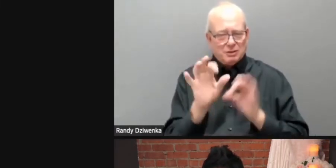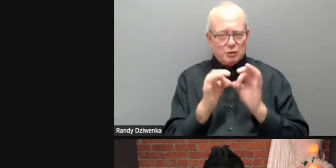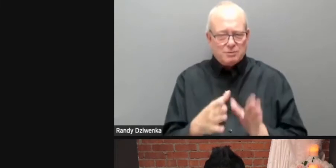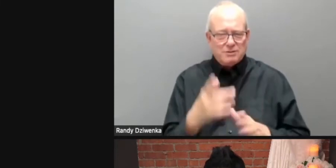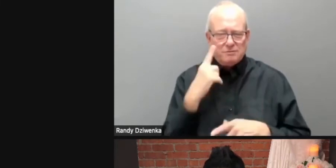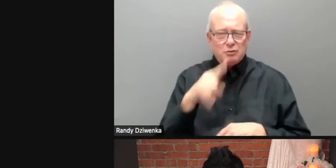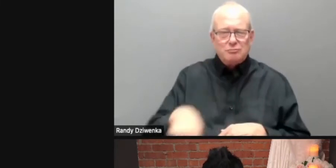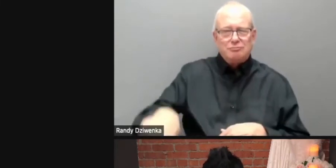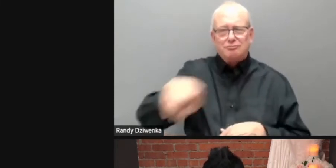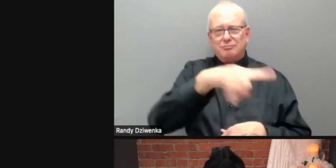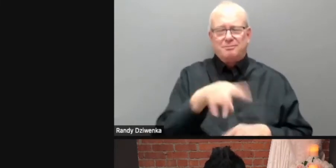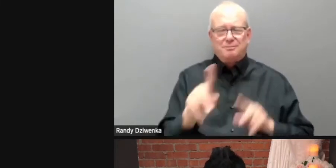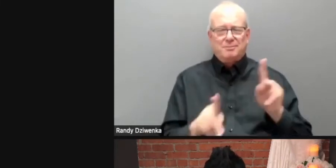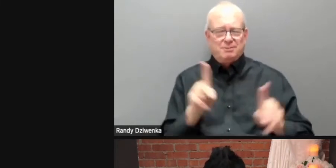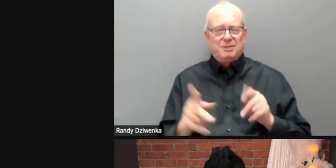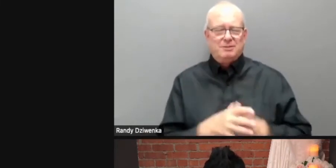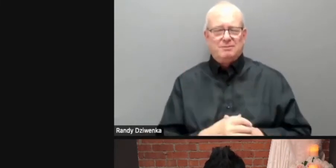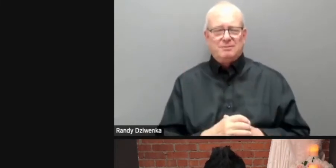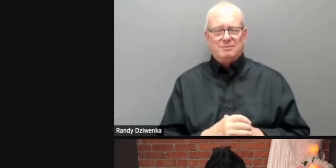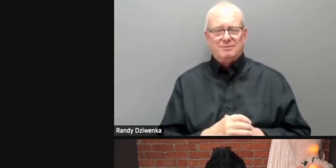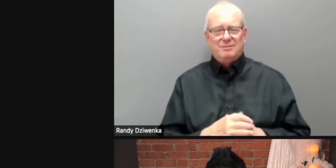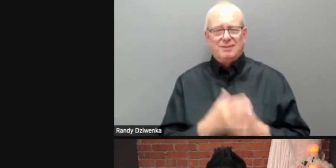here.